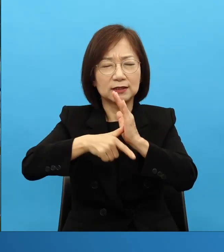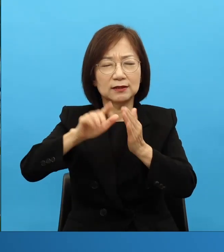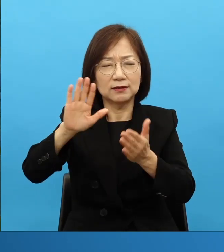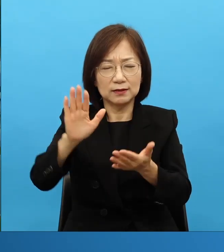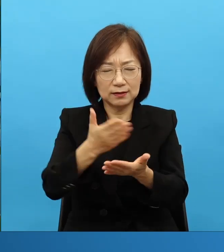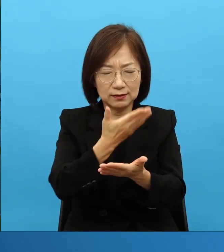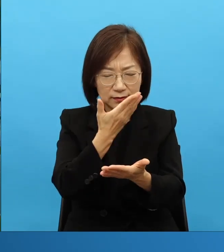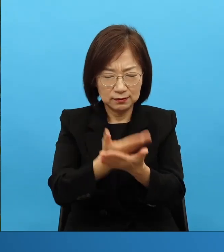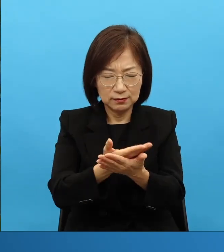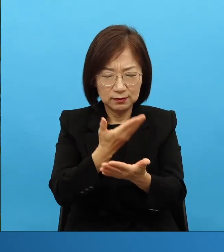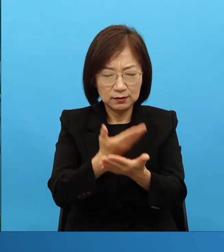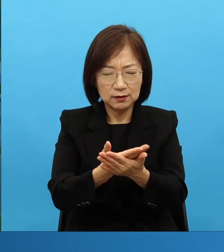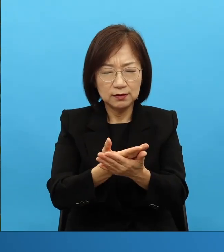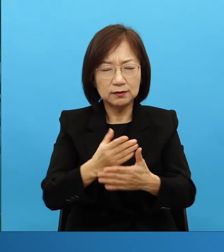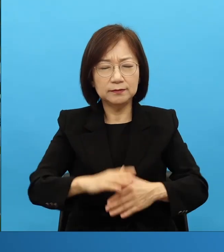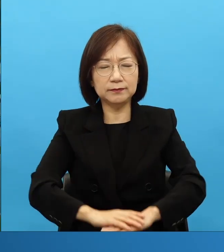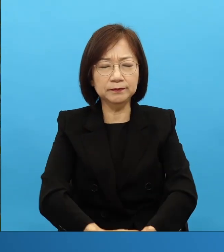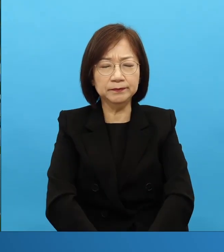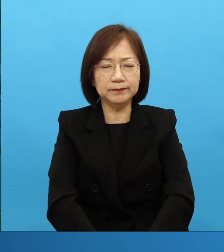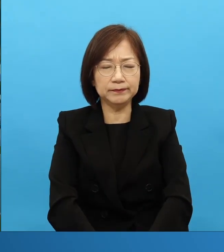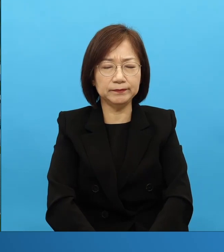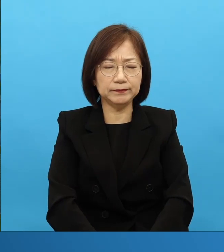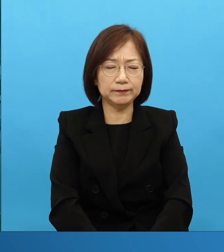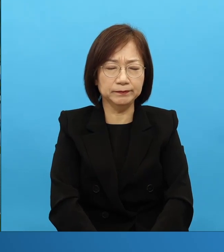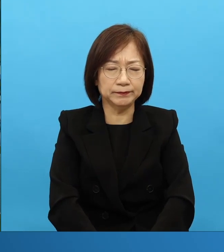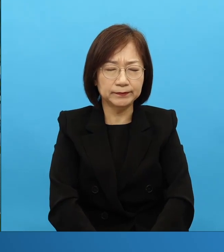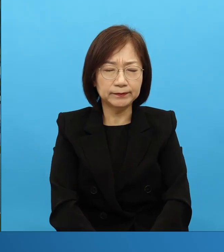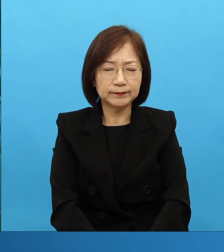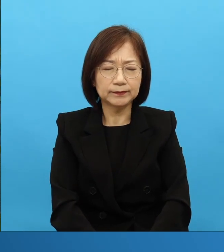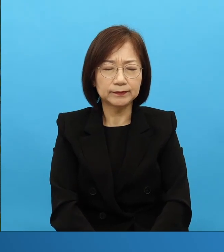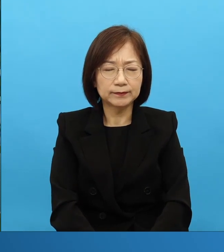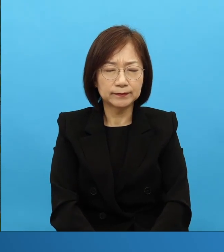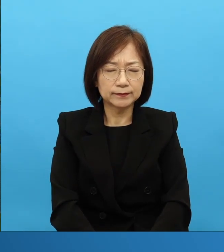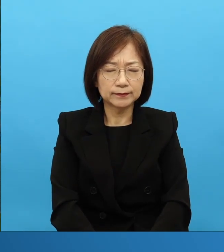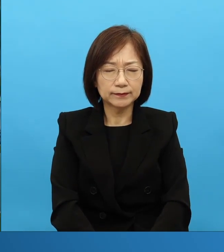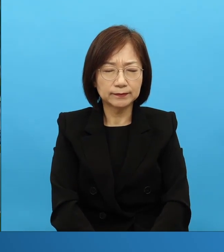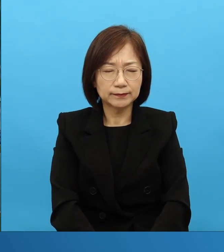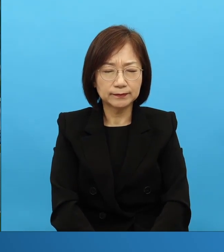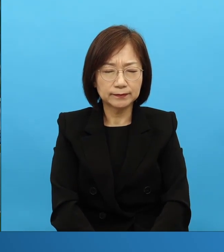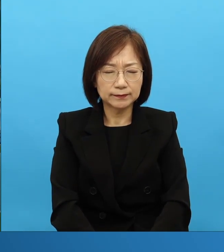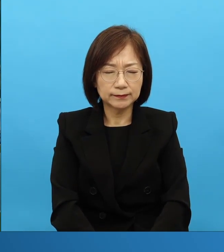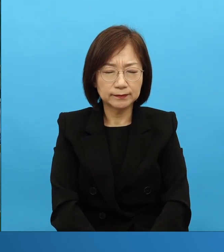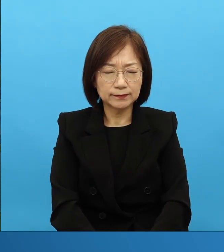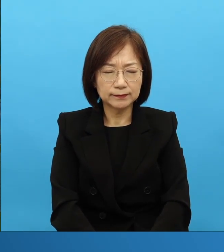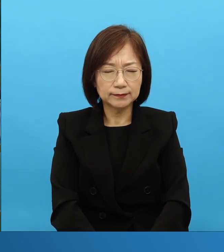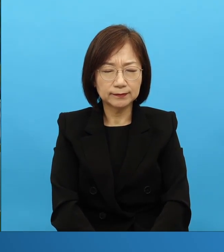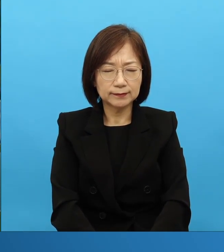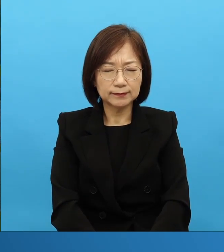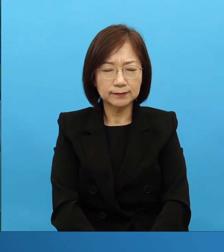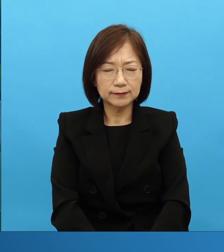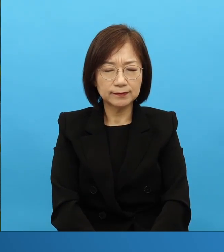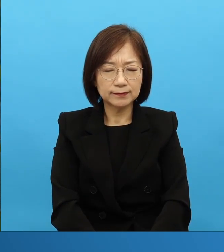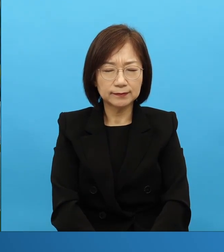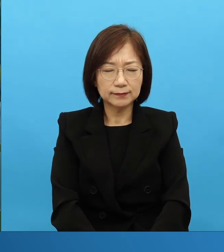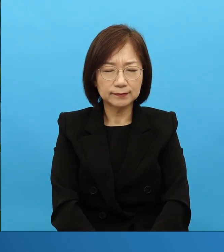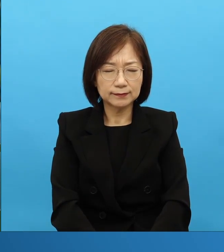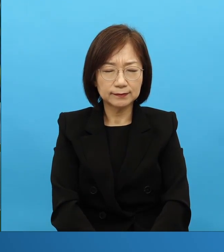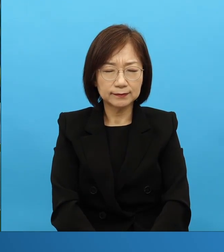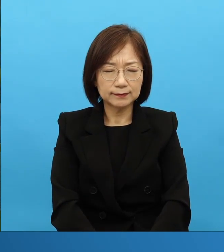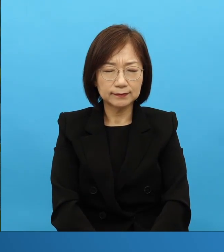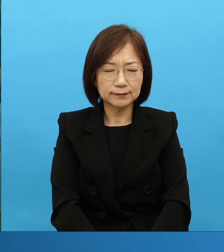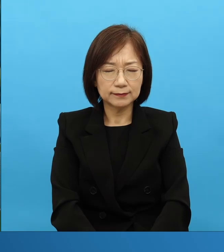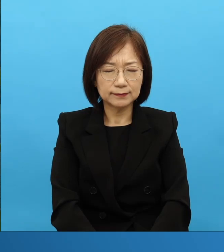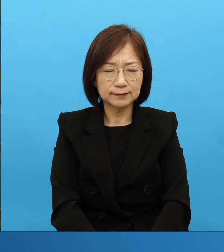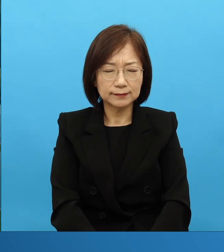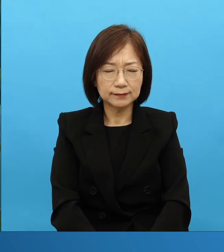figures and not just the guests. May it be the place where they resolve to save the 237 nations and the 5,000 unreached peoples